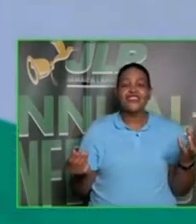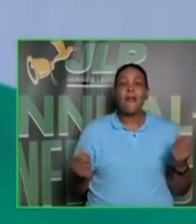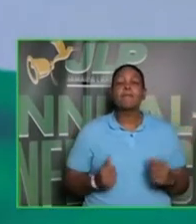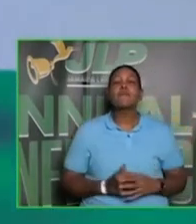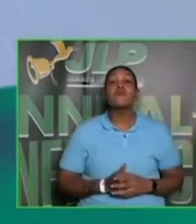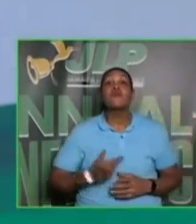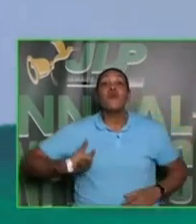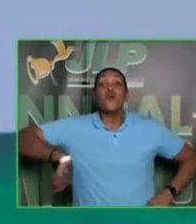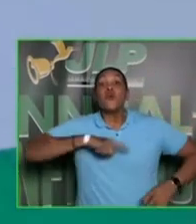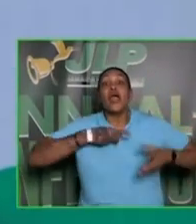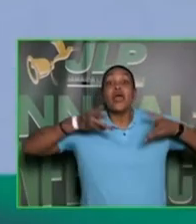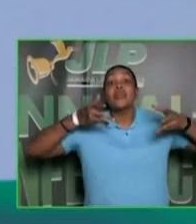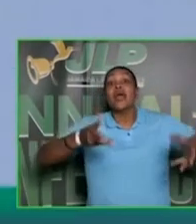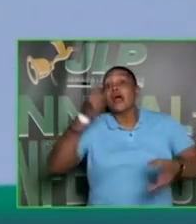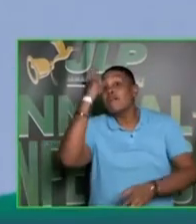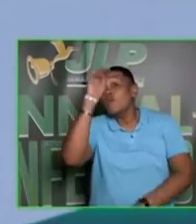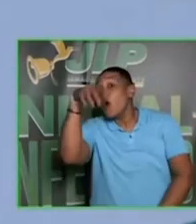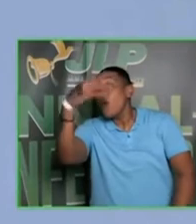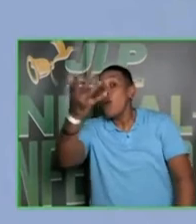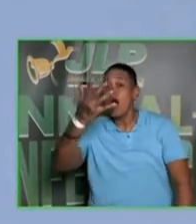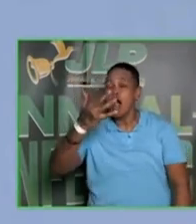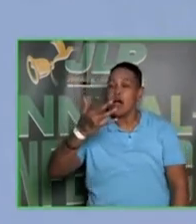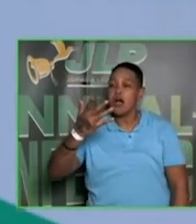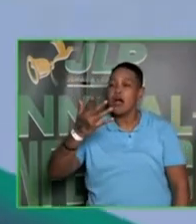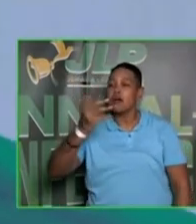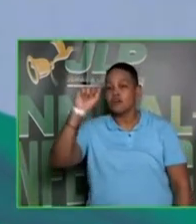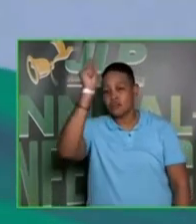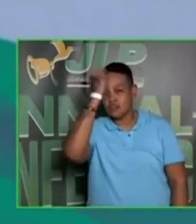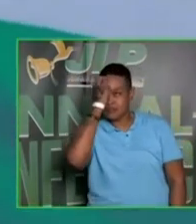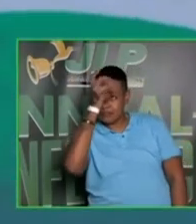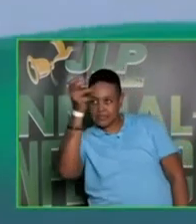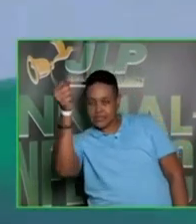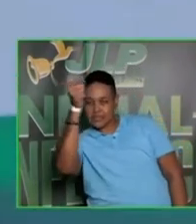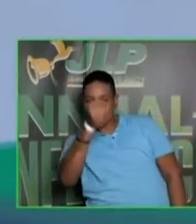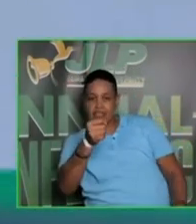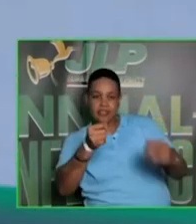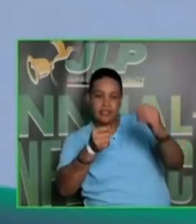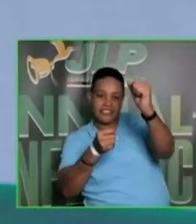We are therefore the consummate government.